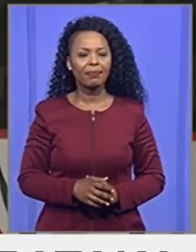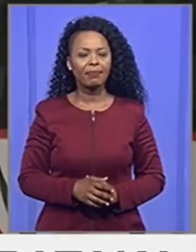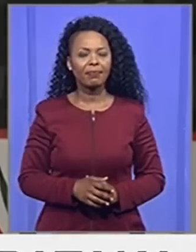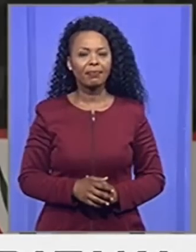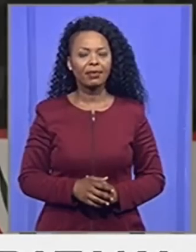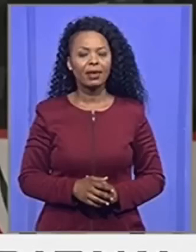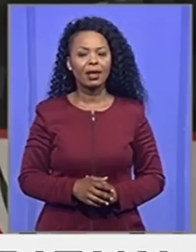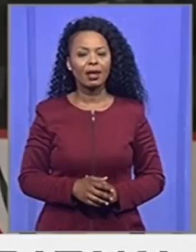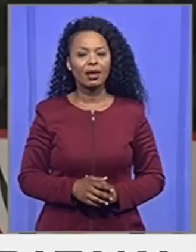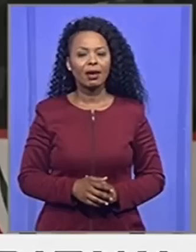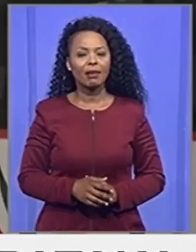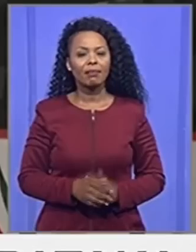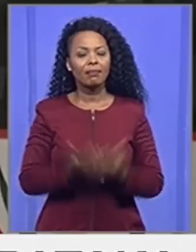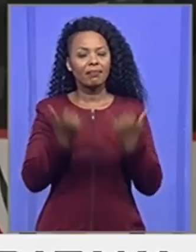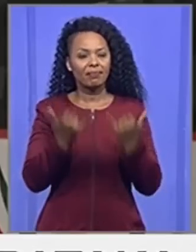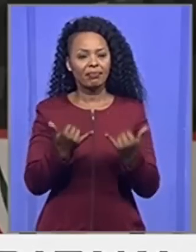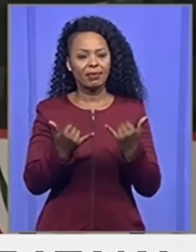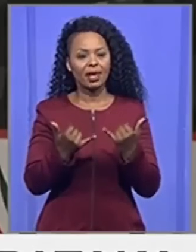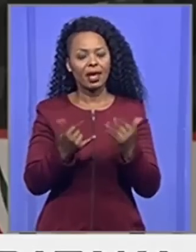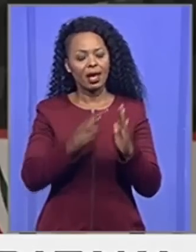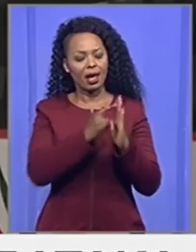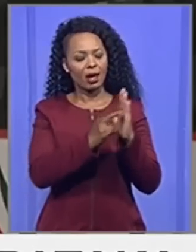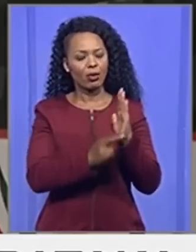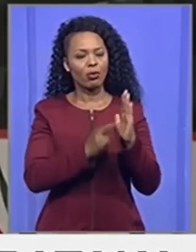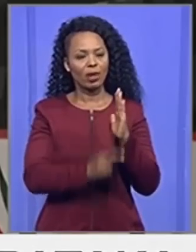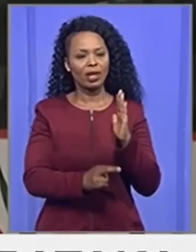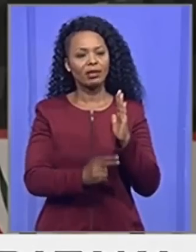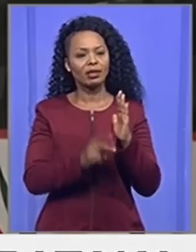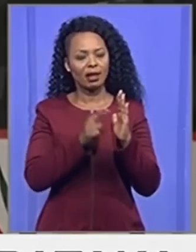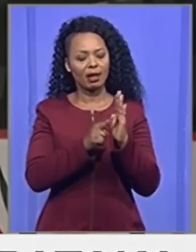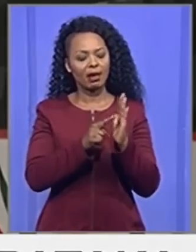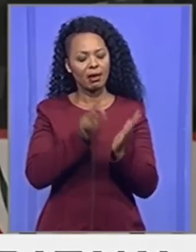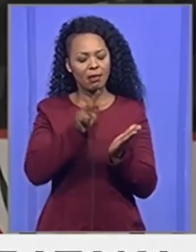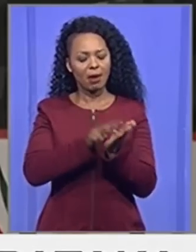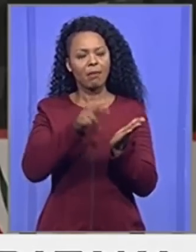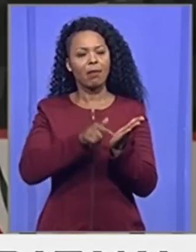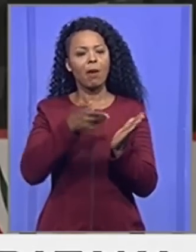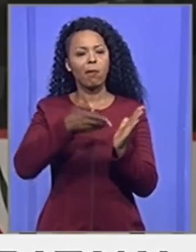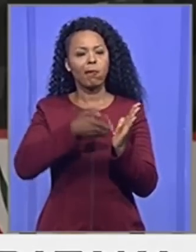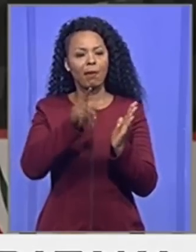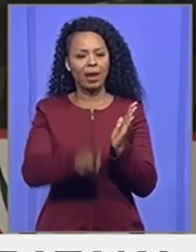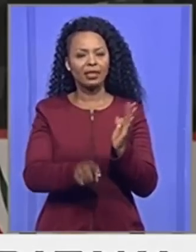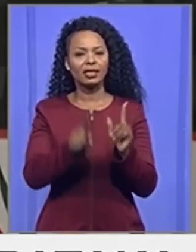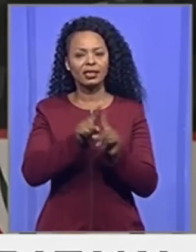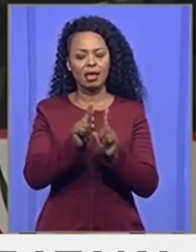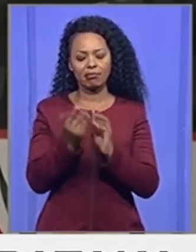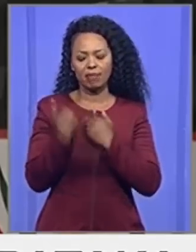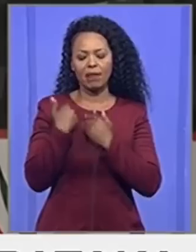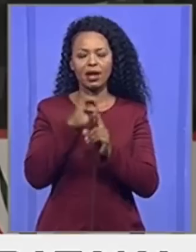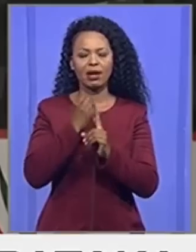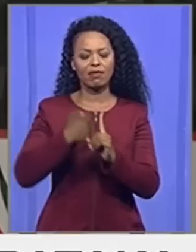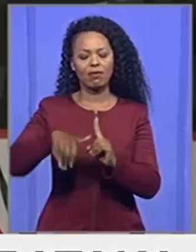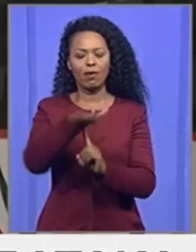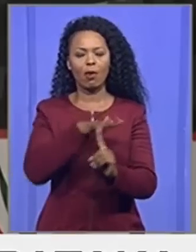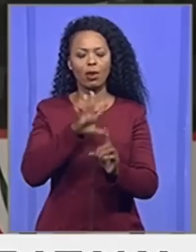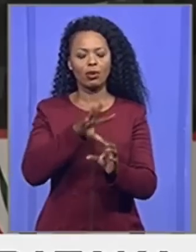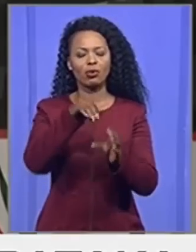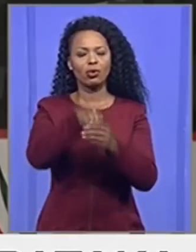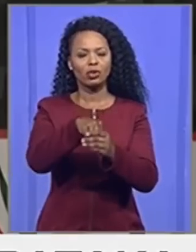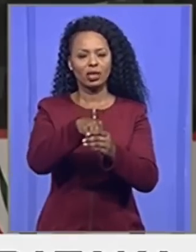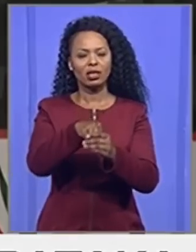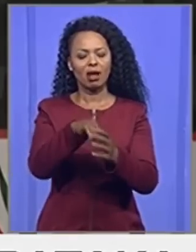see a regulatory framework and an enabling environment for the inclusion of content